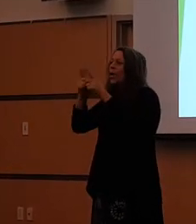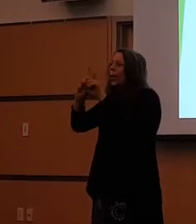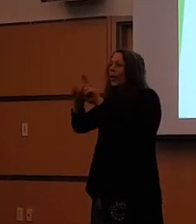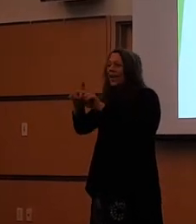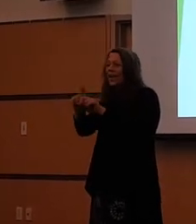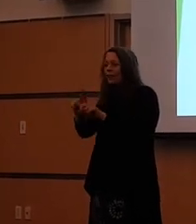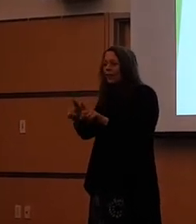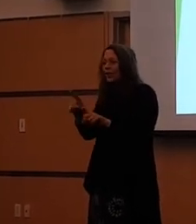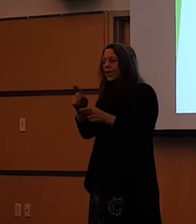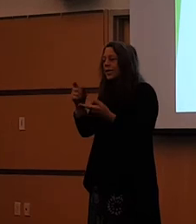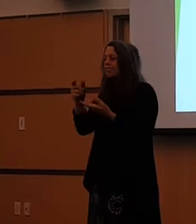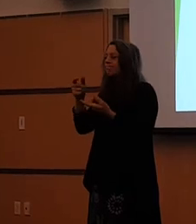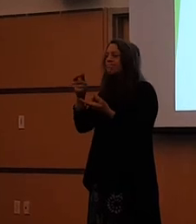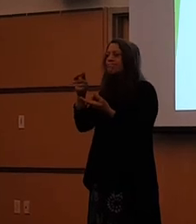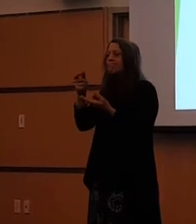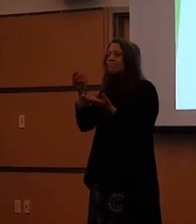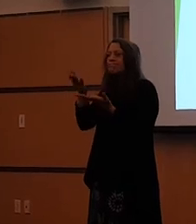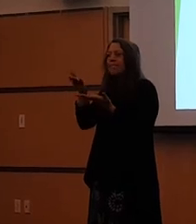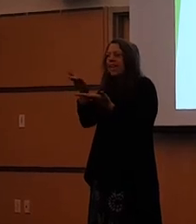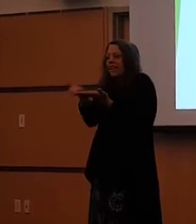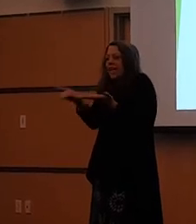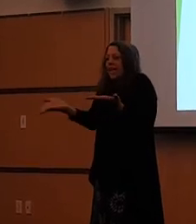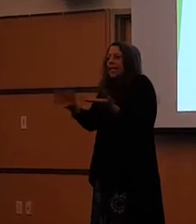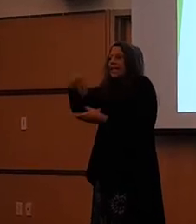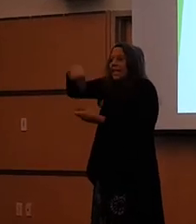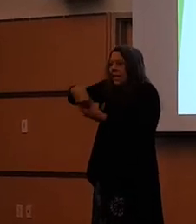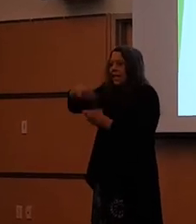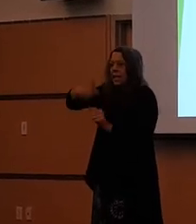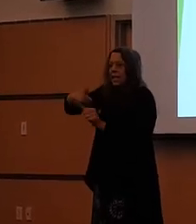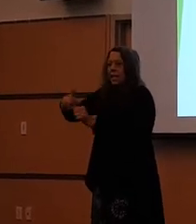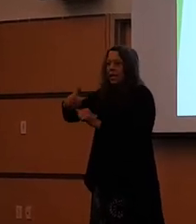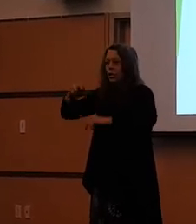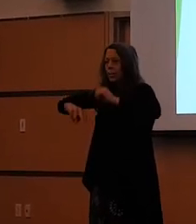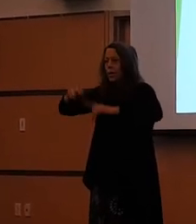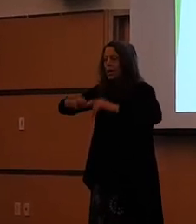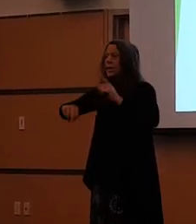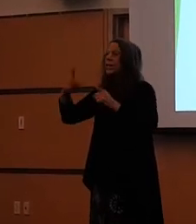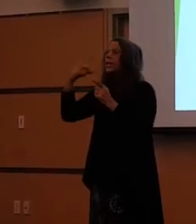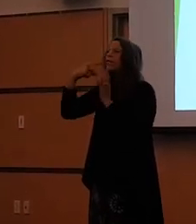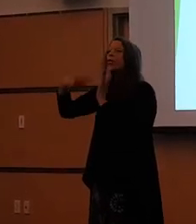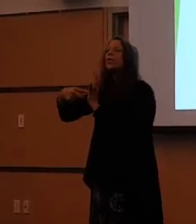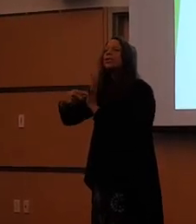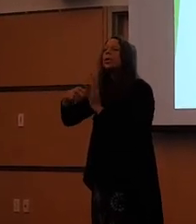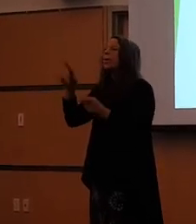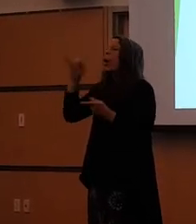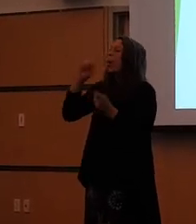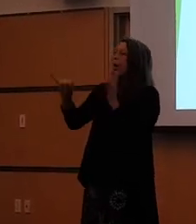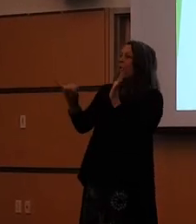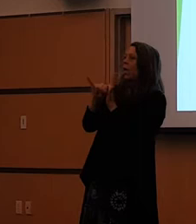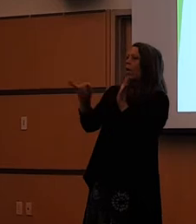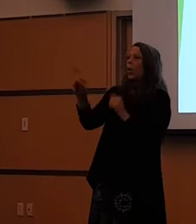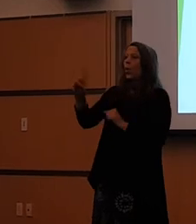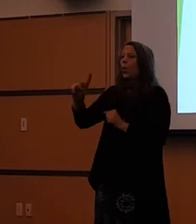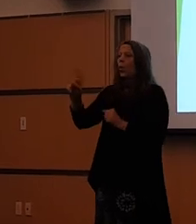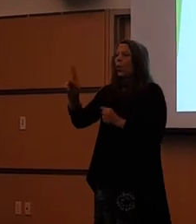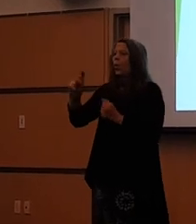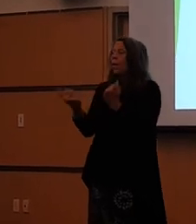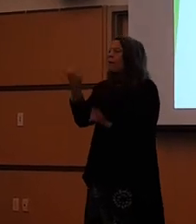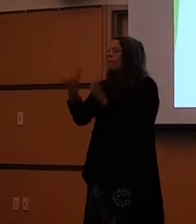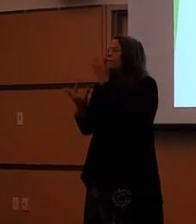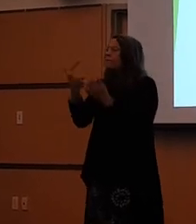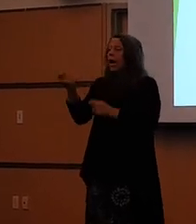elements in the buildings. For example, fire extinguishers, ladder and escalators,